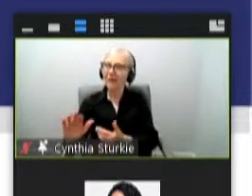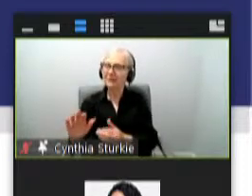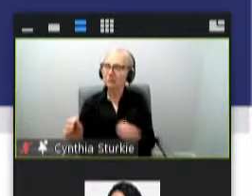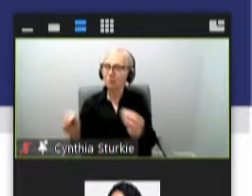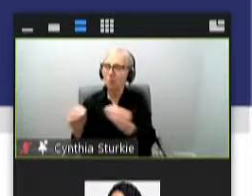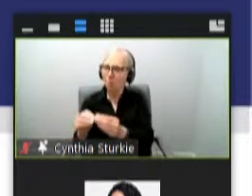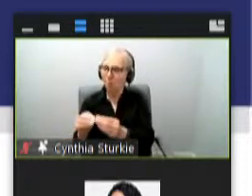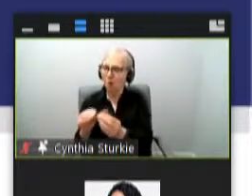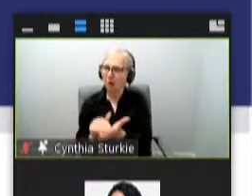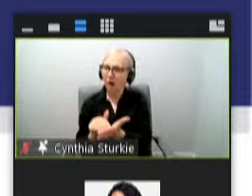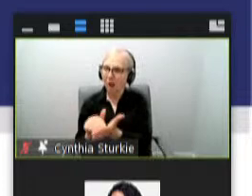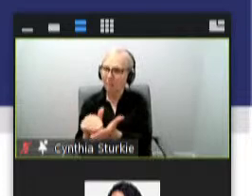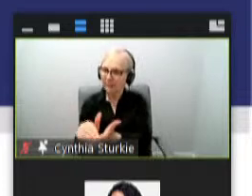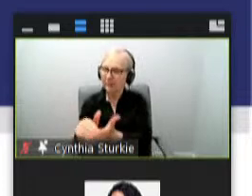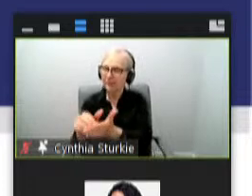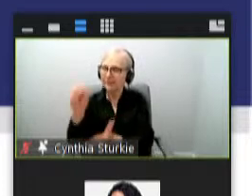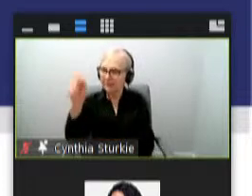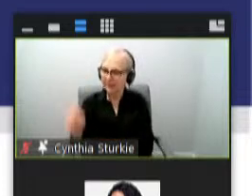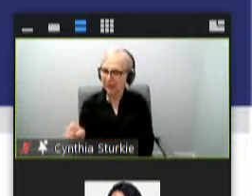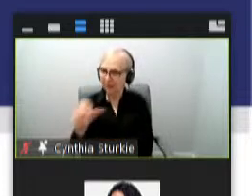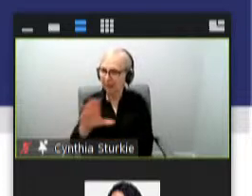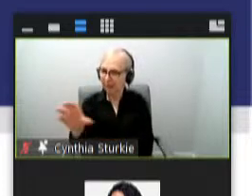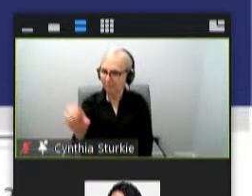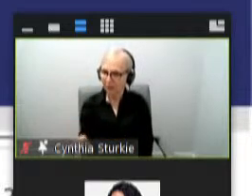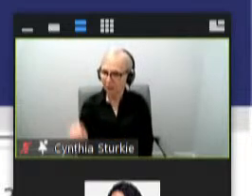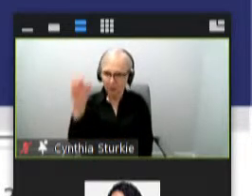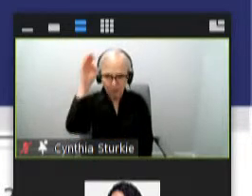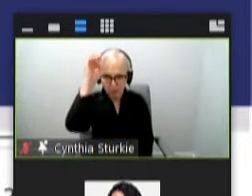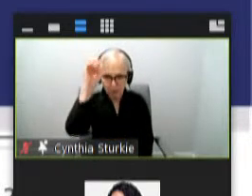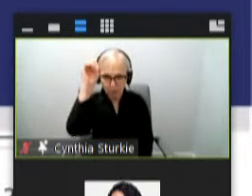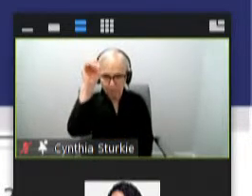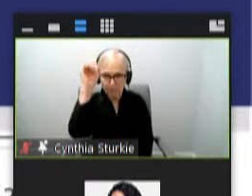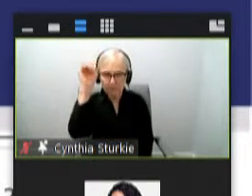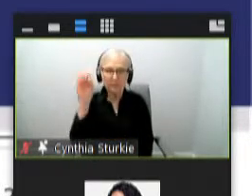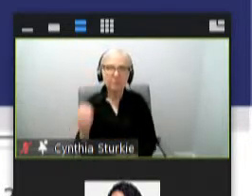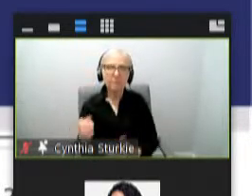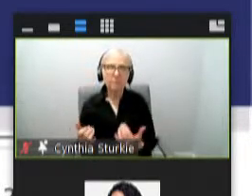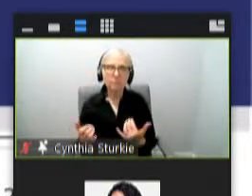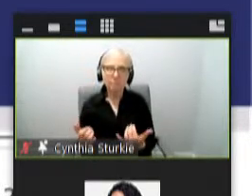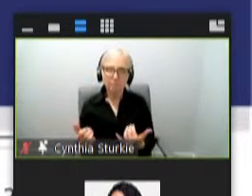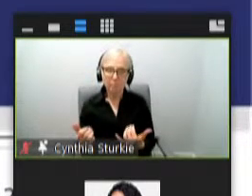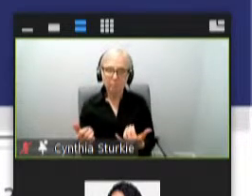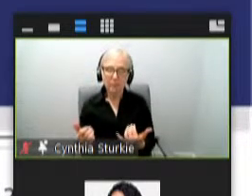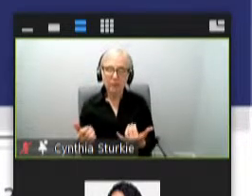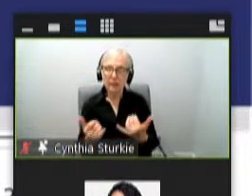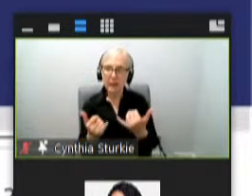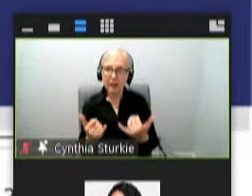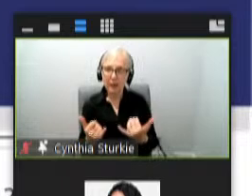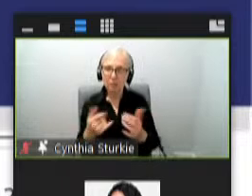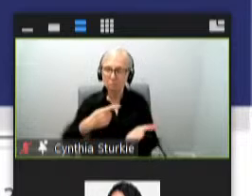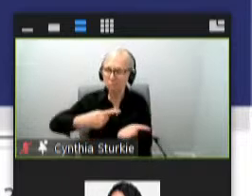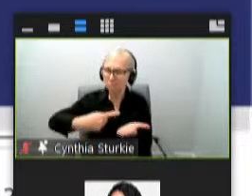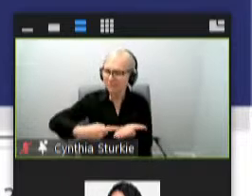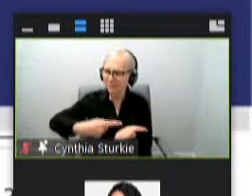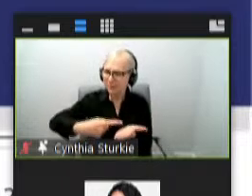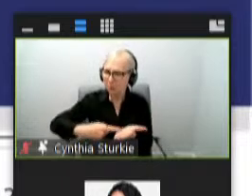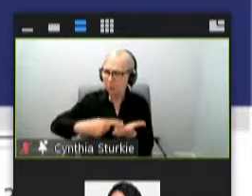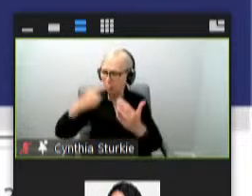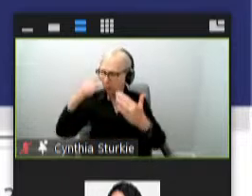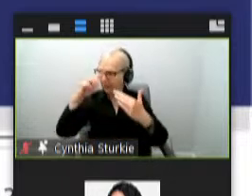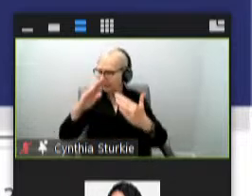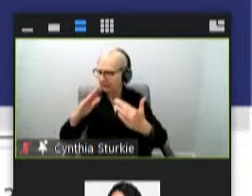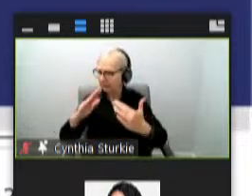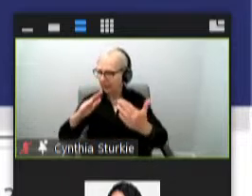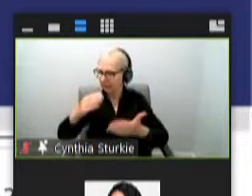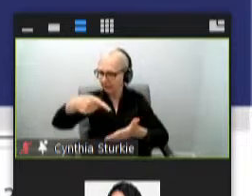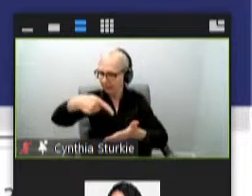and certain European countries. Next slide, please. So moving on to talk about what we might expect over the next couple